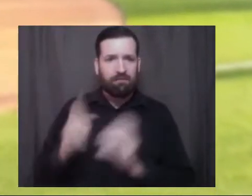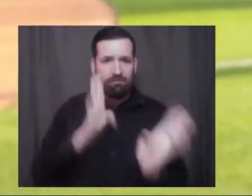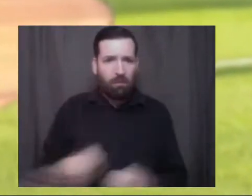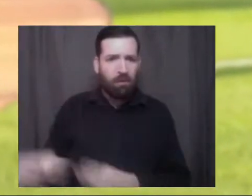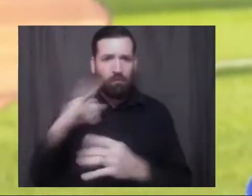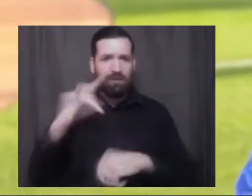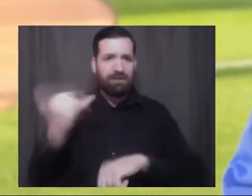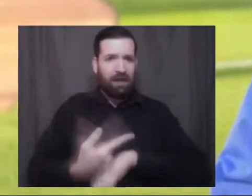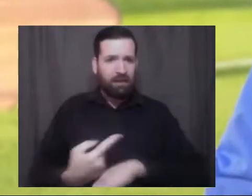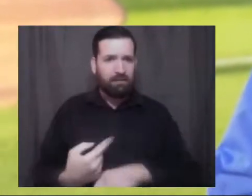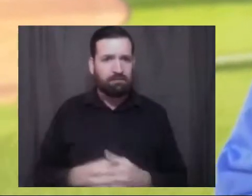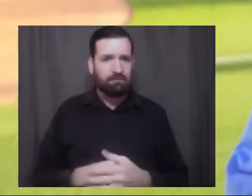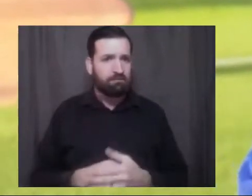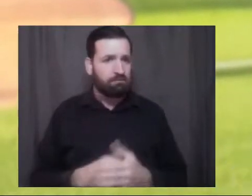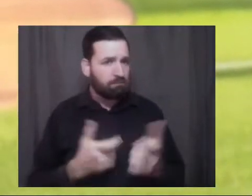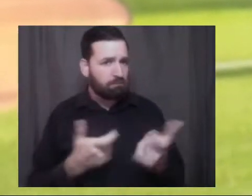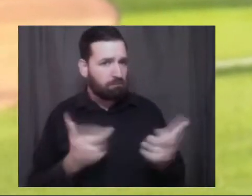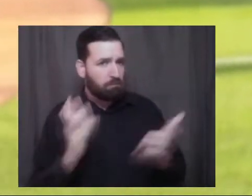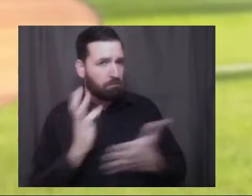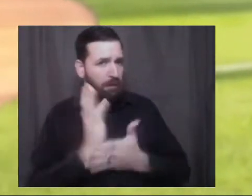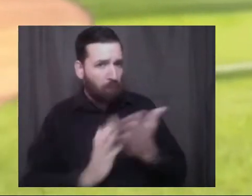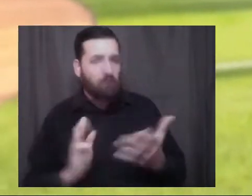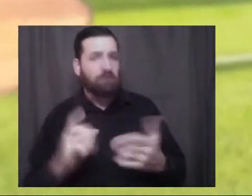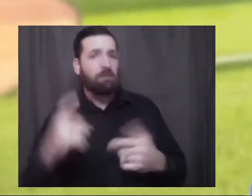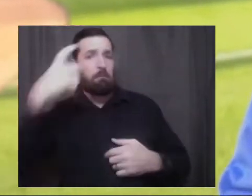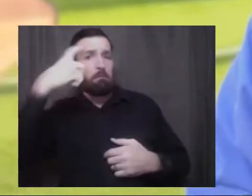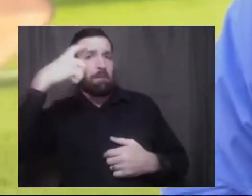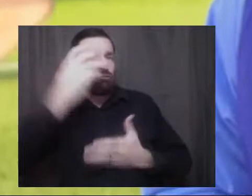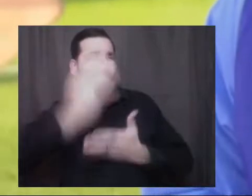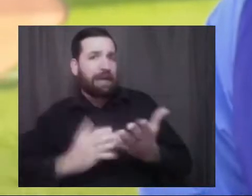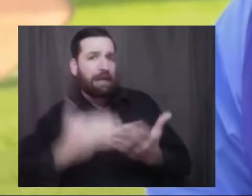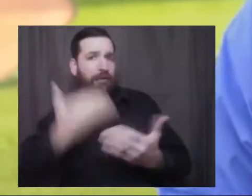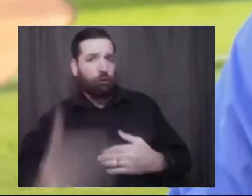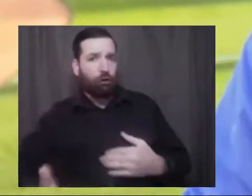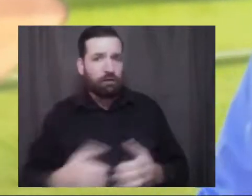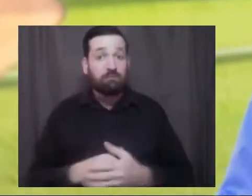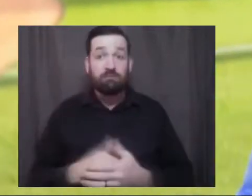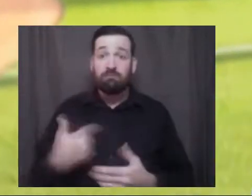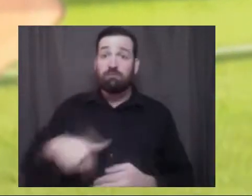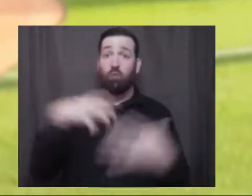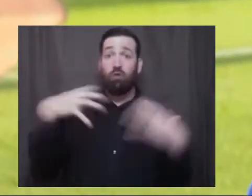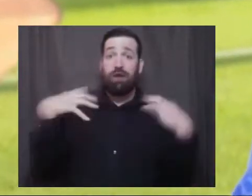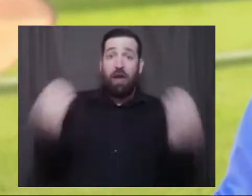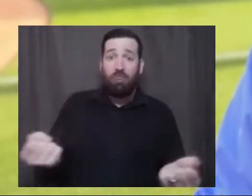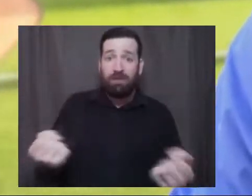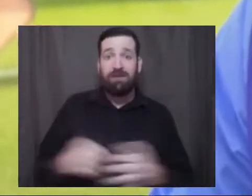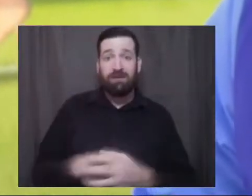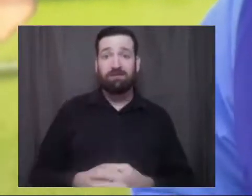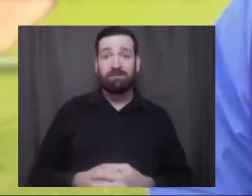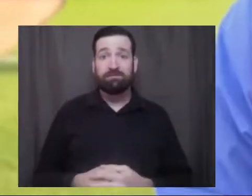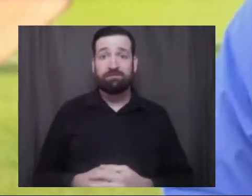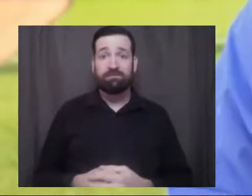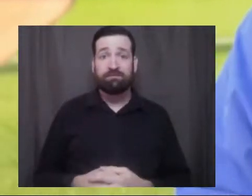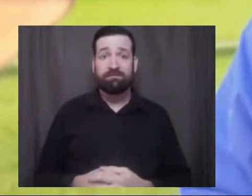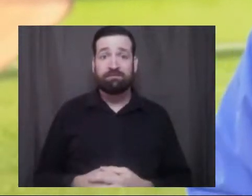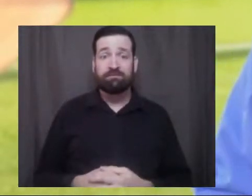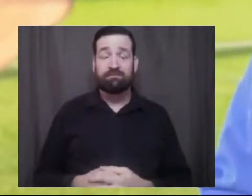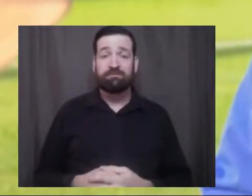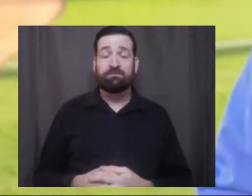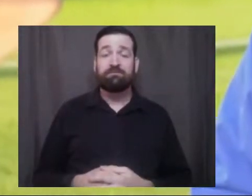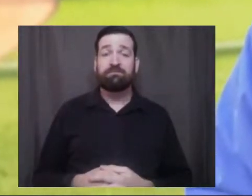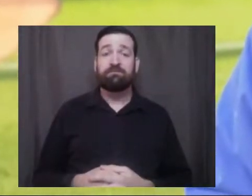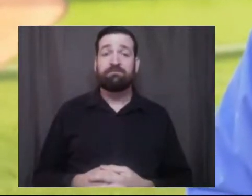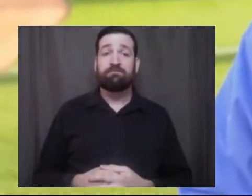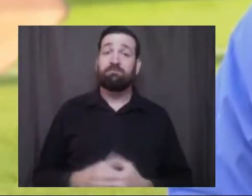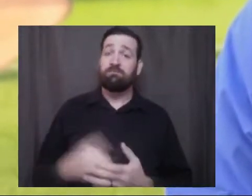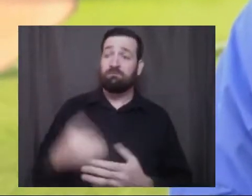is our mental side is good. We're healthy going in, so it's good. The